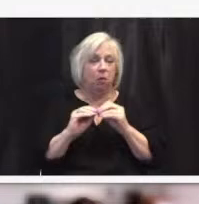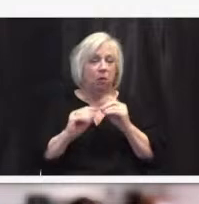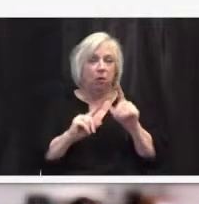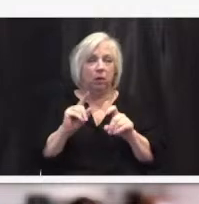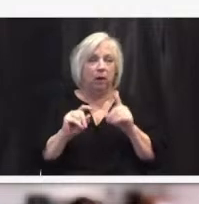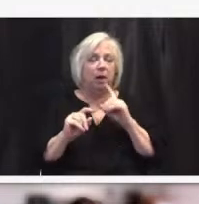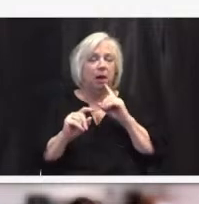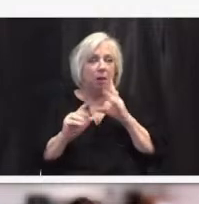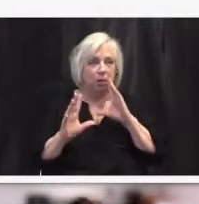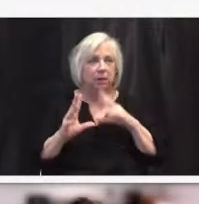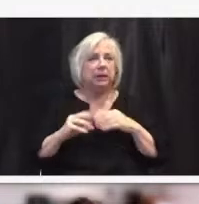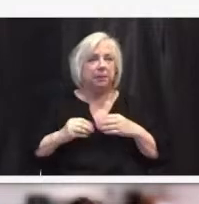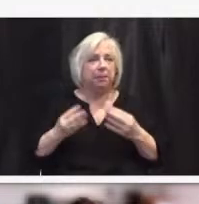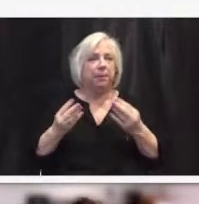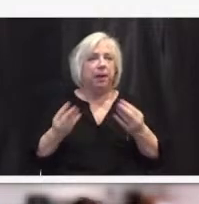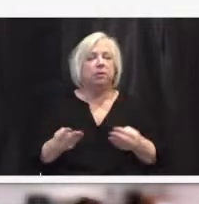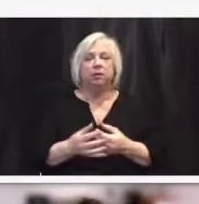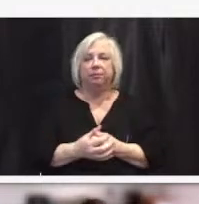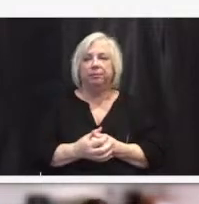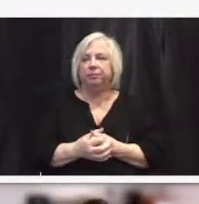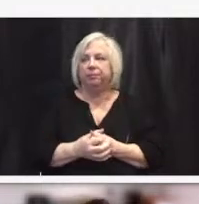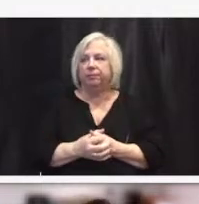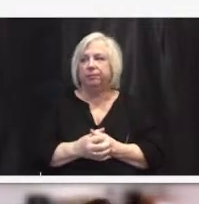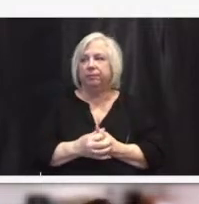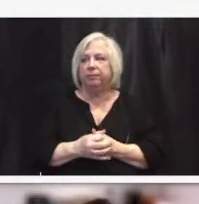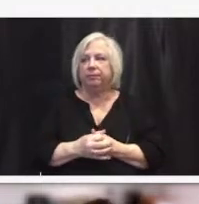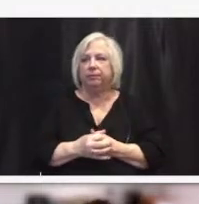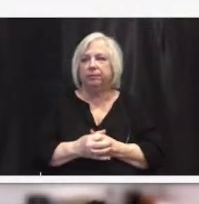would love to entertain a motion for this item, please.